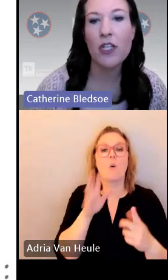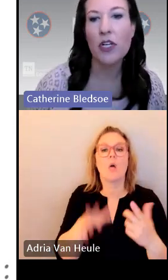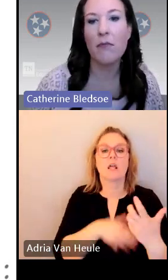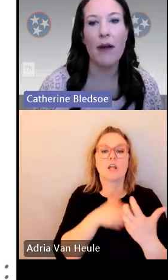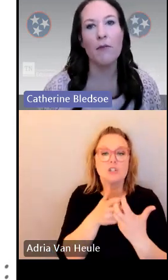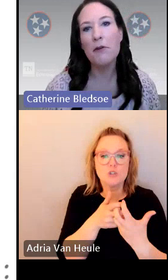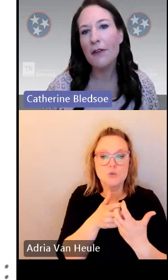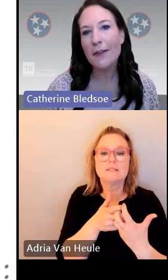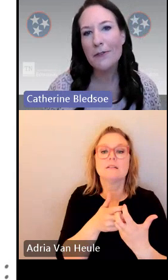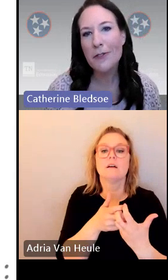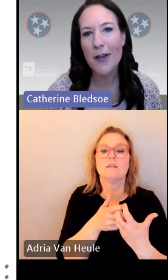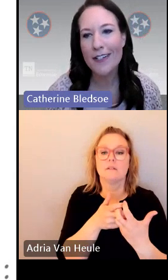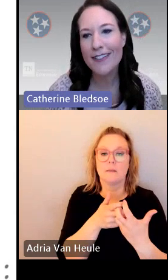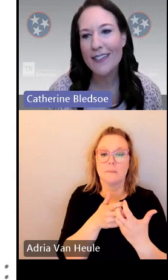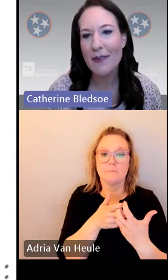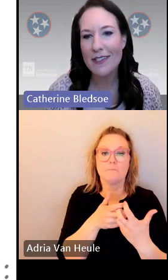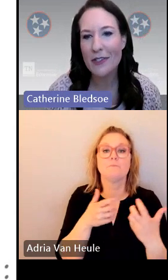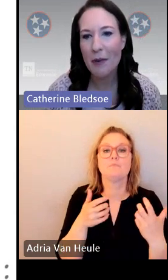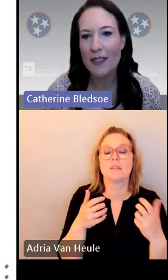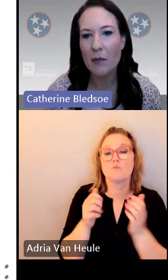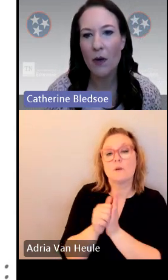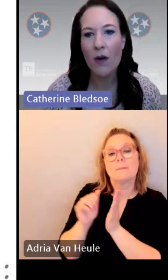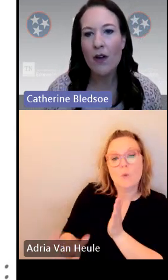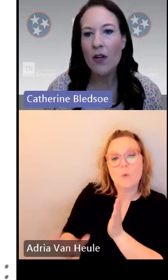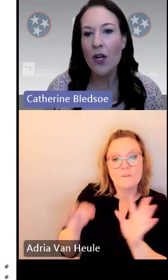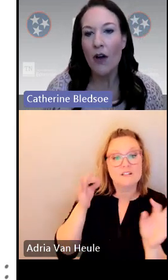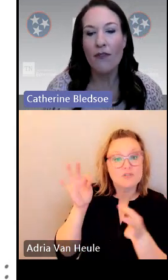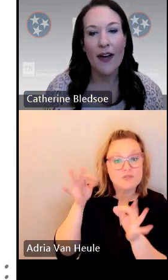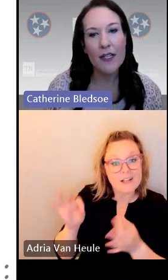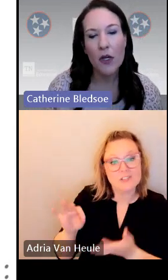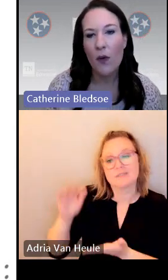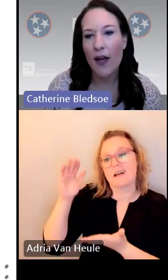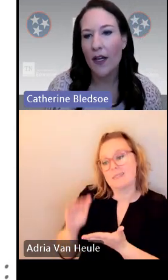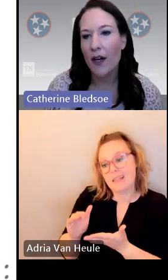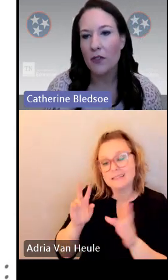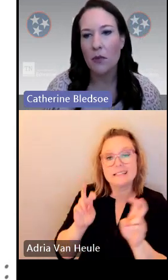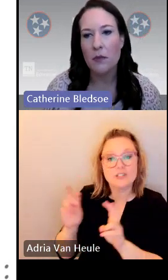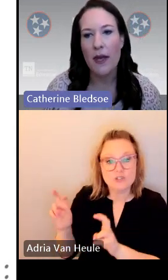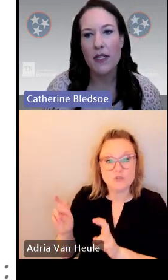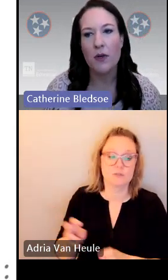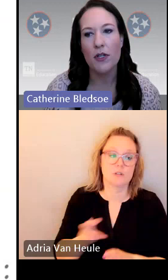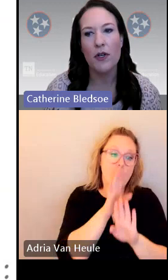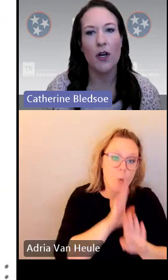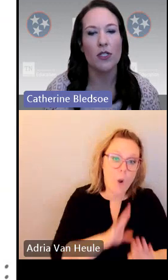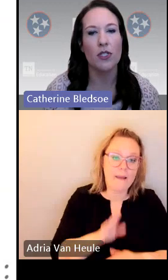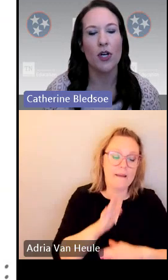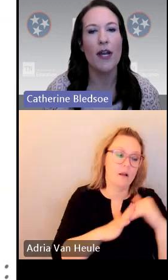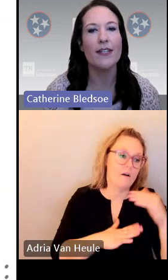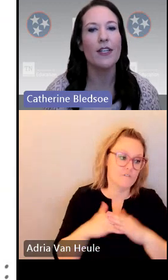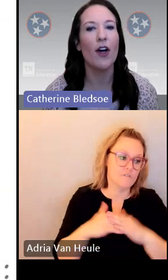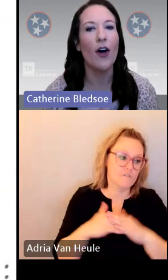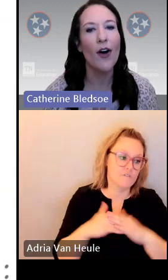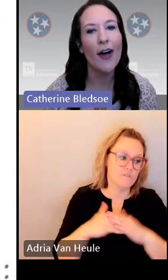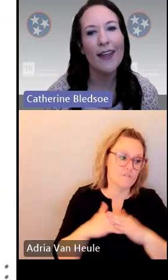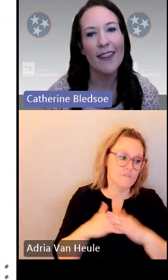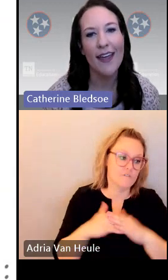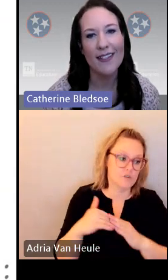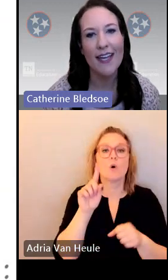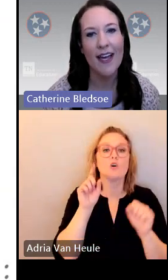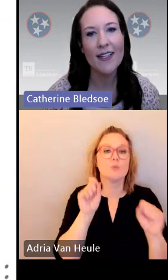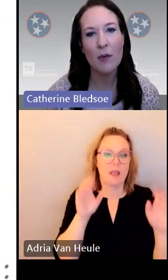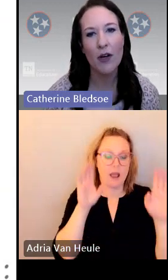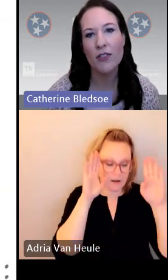data collection by removing those distractions as much as possible, finding a quiet and comfortable space where you can concentrate